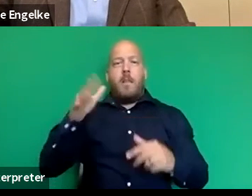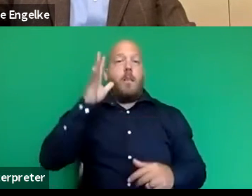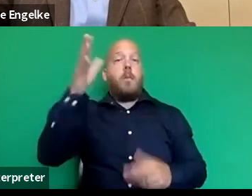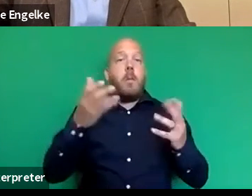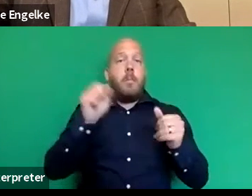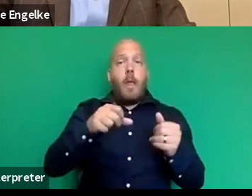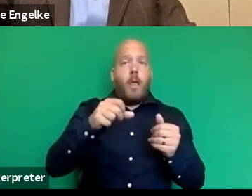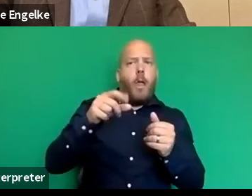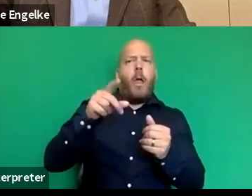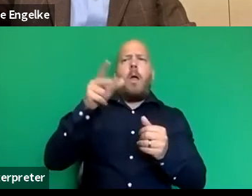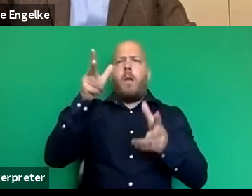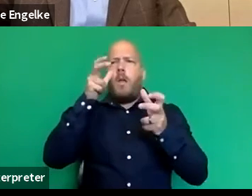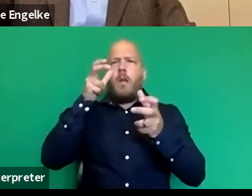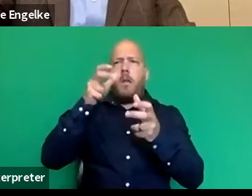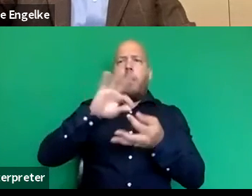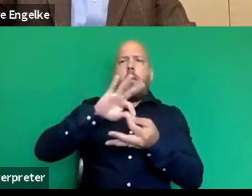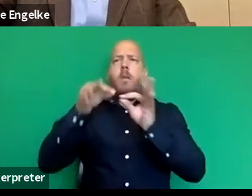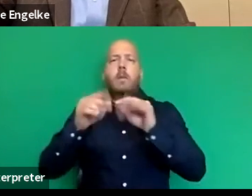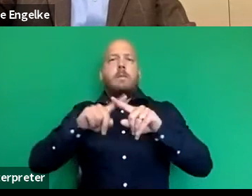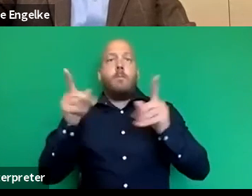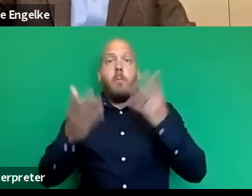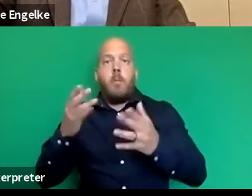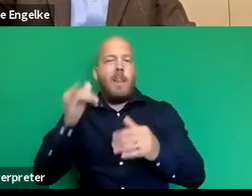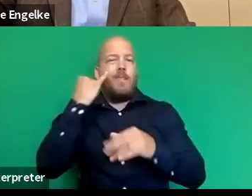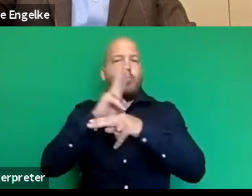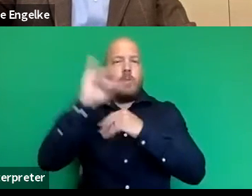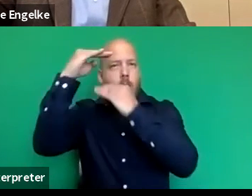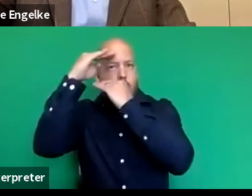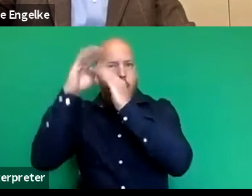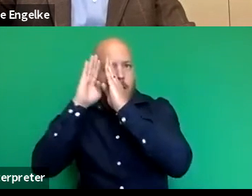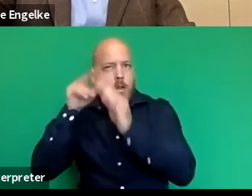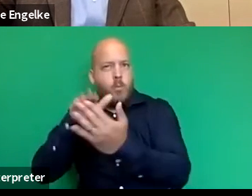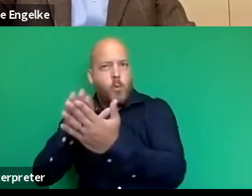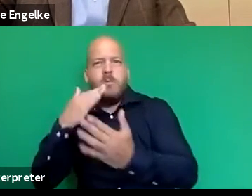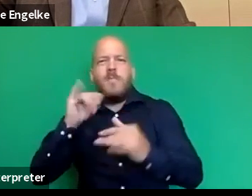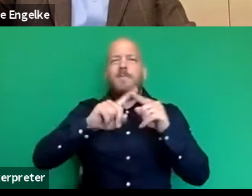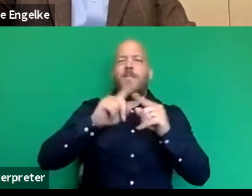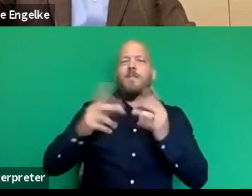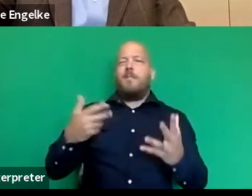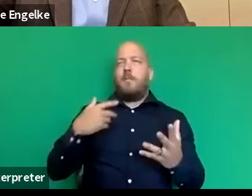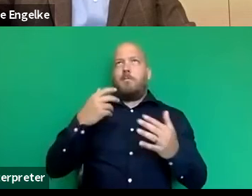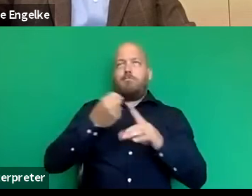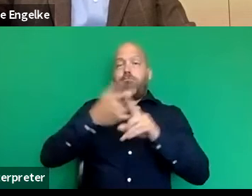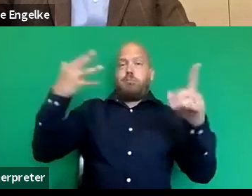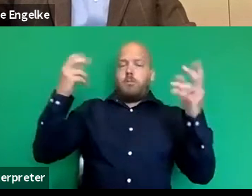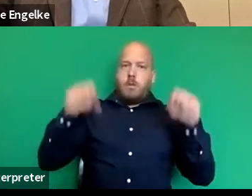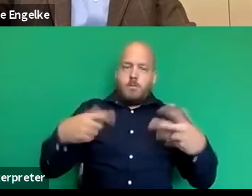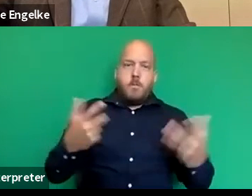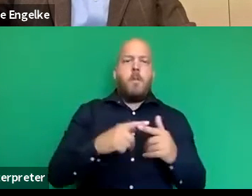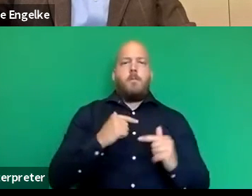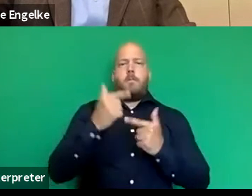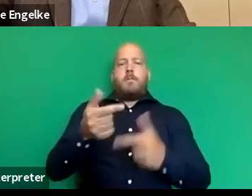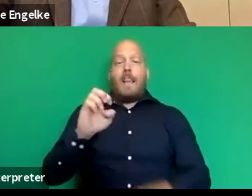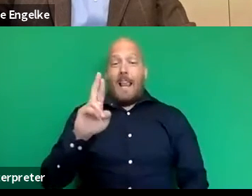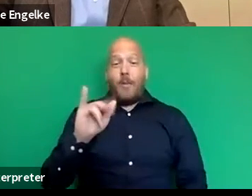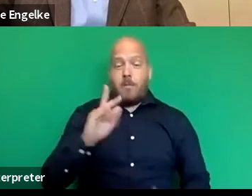an area that deserves exploration. Eric, back to you. I know it's 4 o'clock. Sorry. Matt, if you don't mind, in 30 seconds,